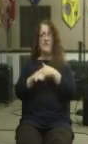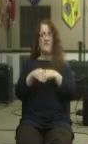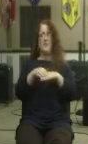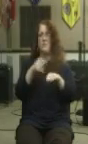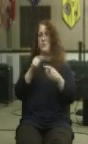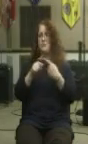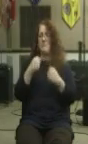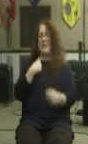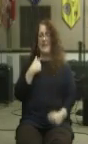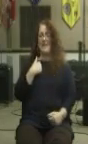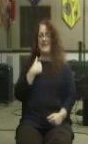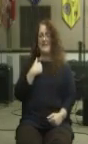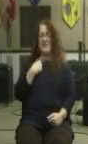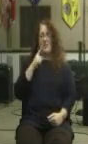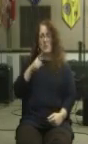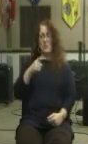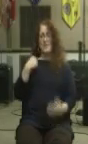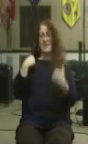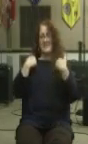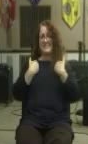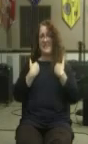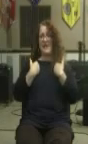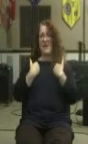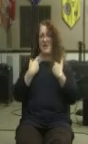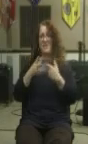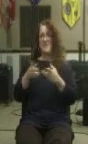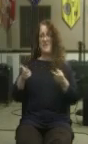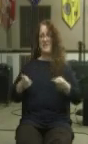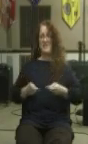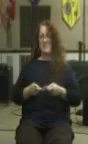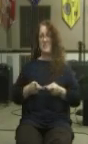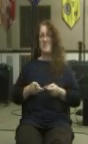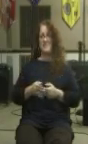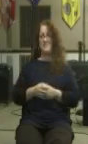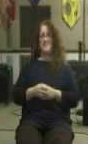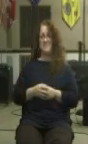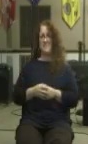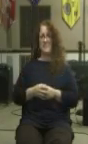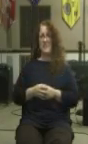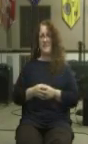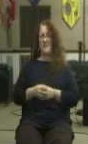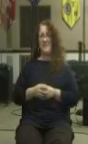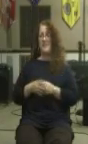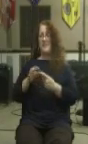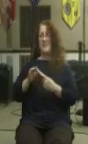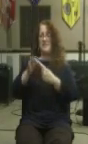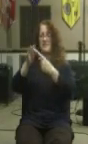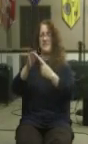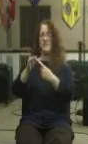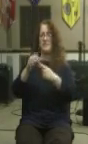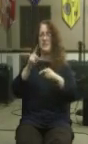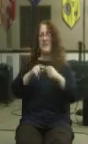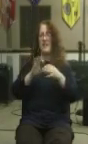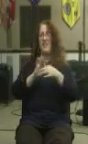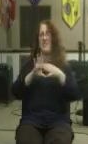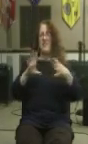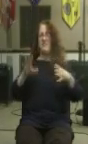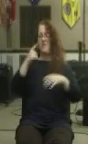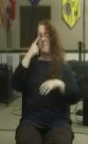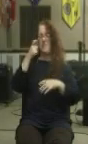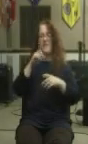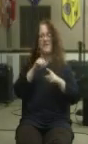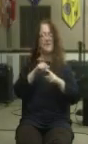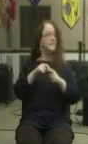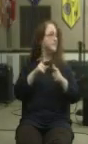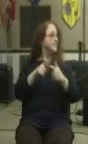That don't look comfortable to me. You're going to get tired of that position in a little while. That, and especially you can't